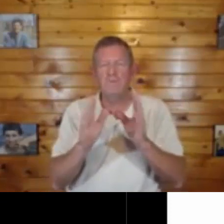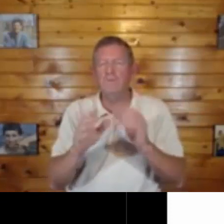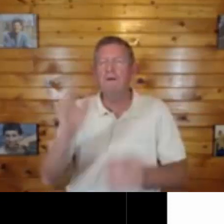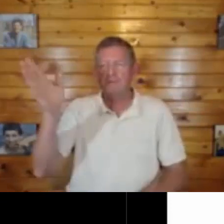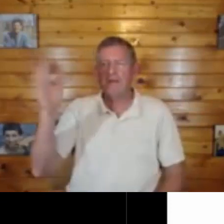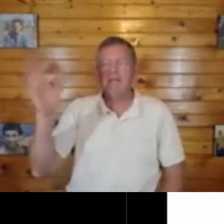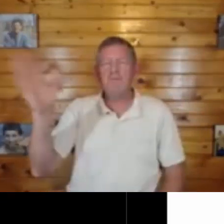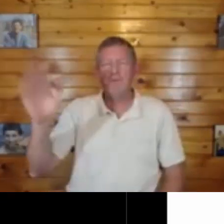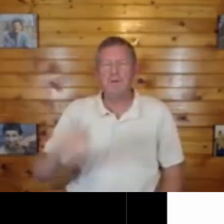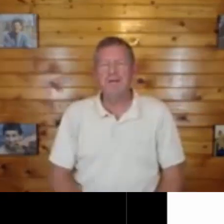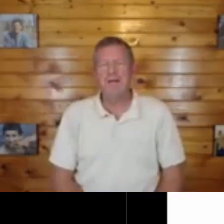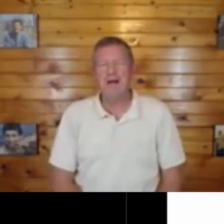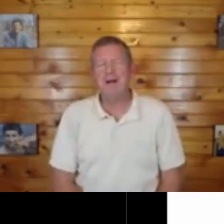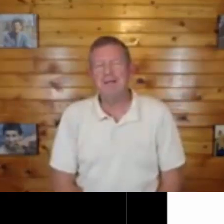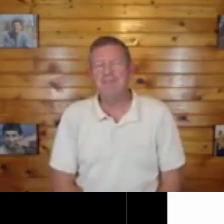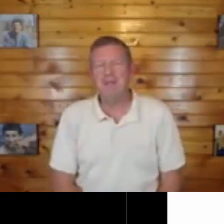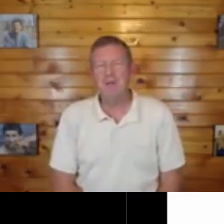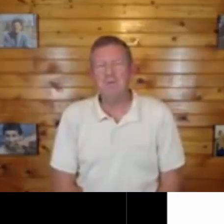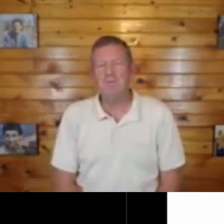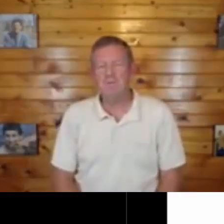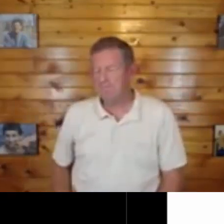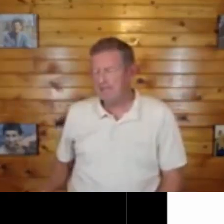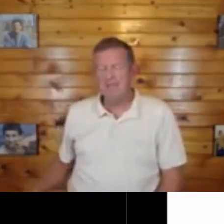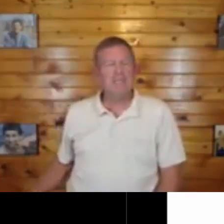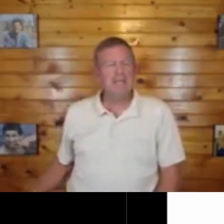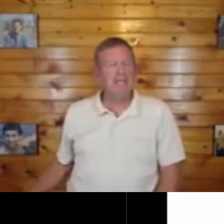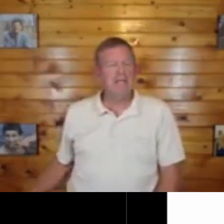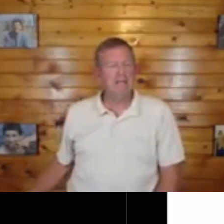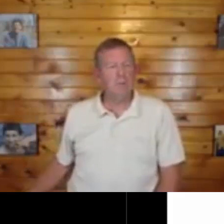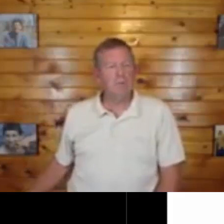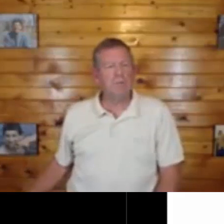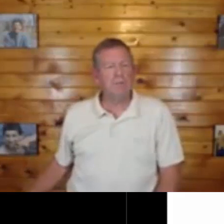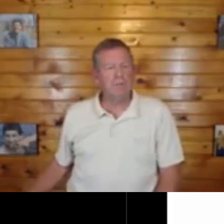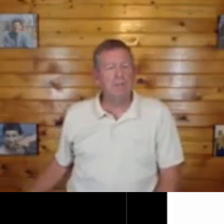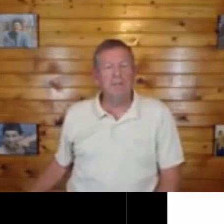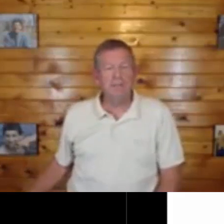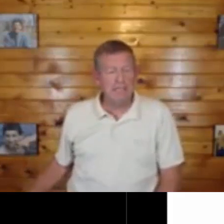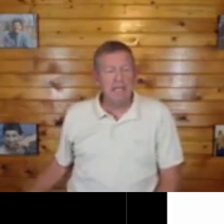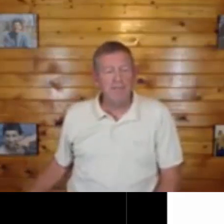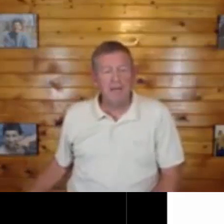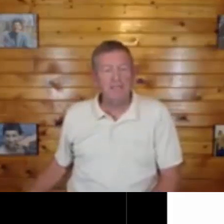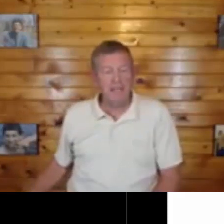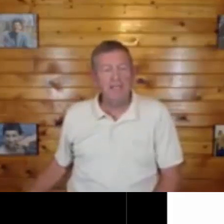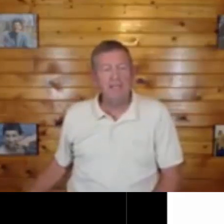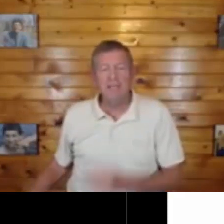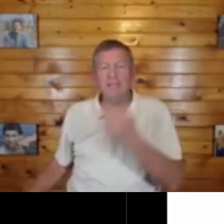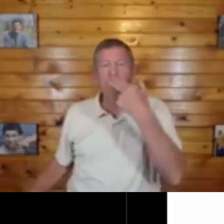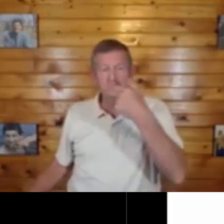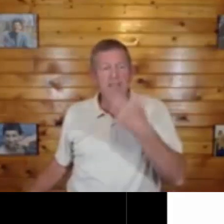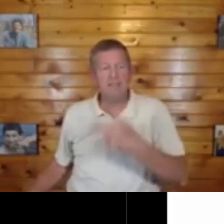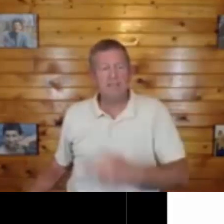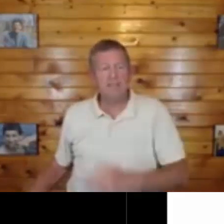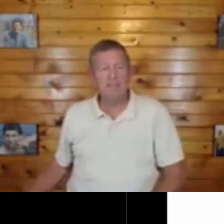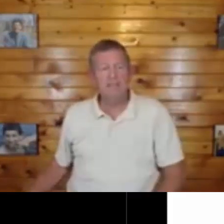form of vous. So when I interview her, I'll use vous. OK, donc, dites la phrase. Allez,